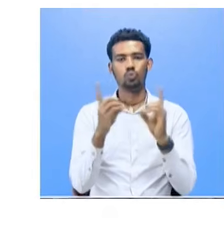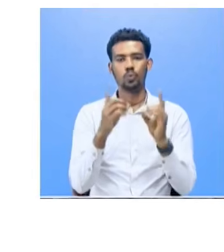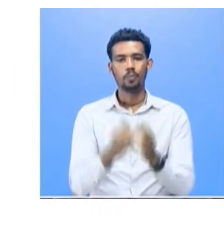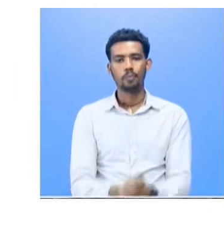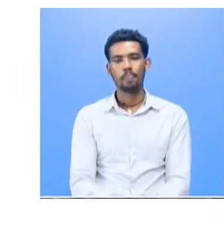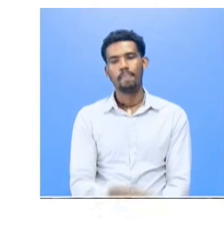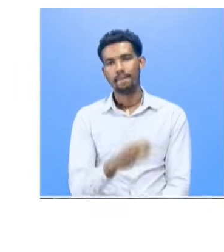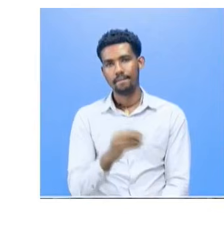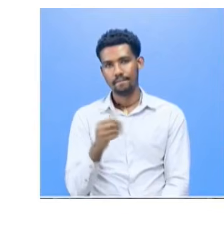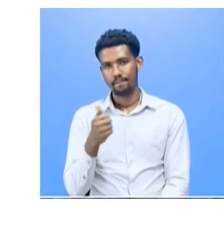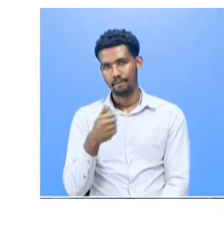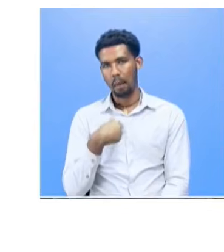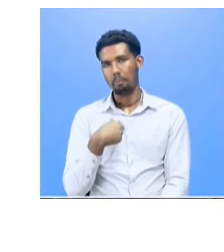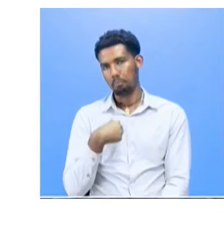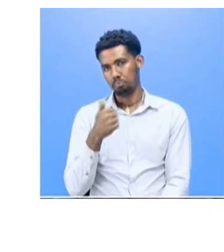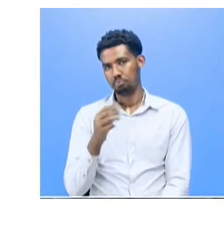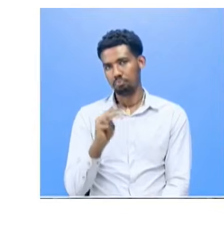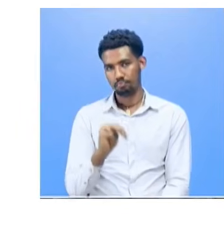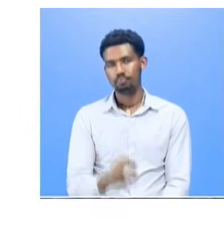Here is